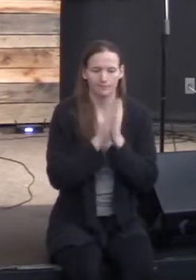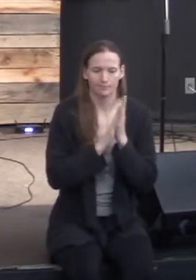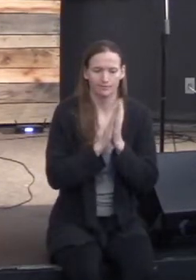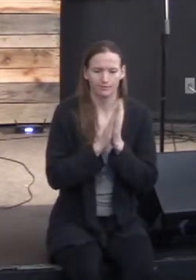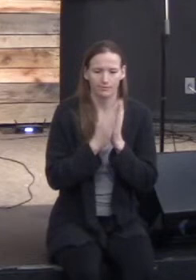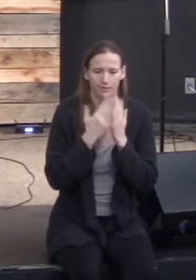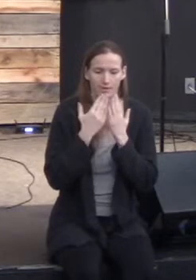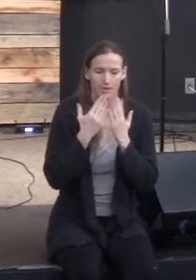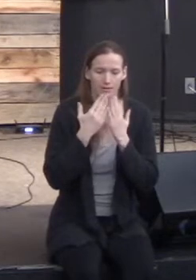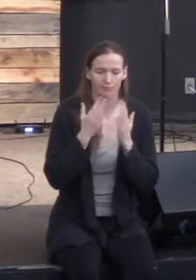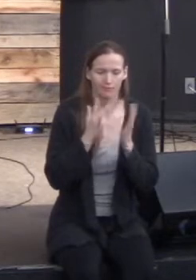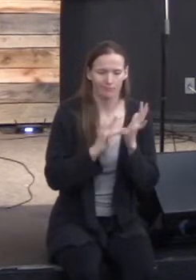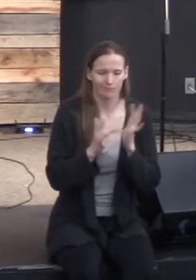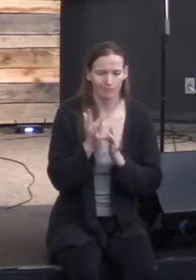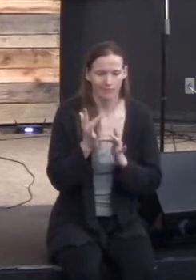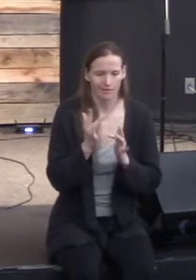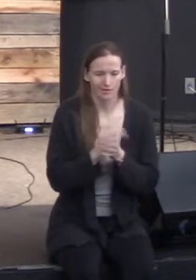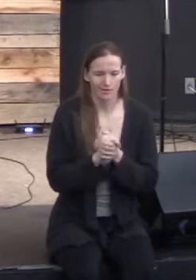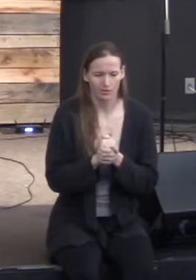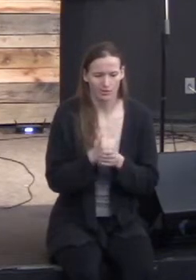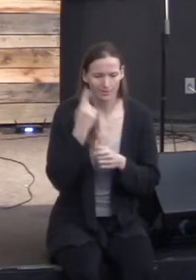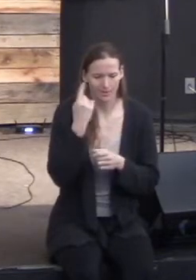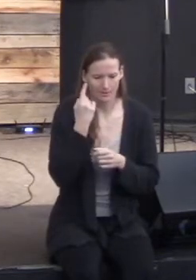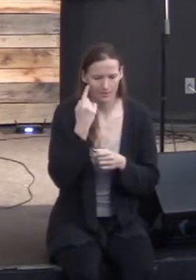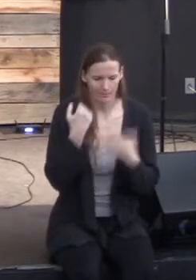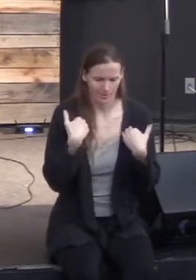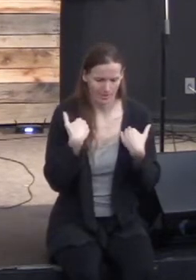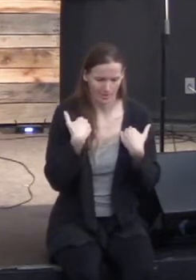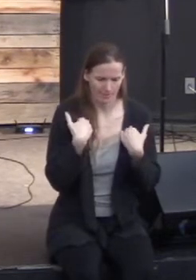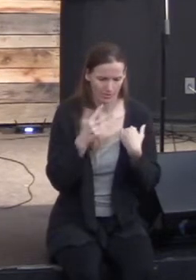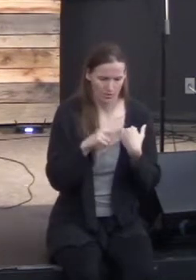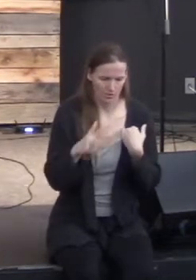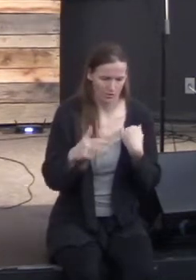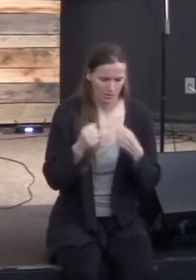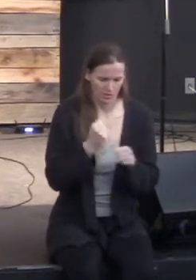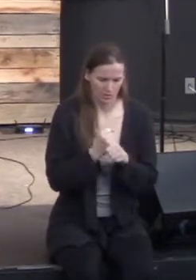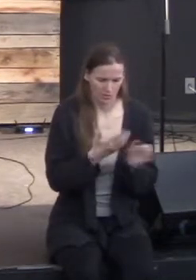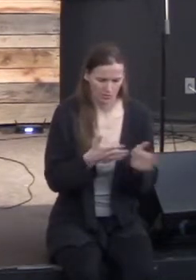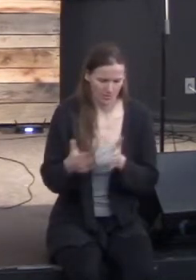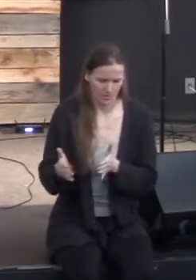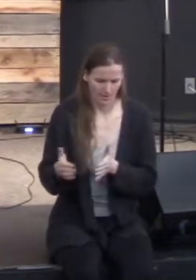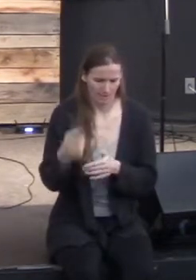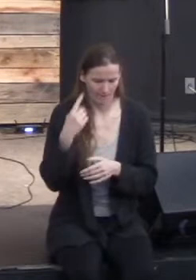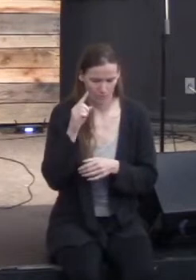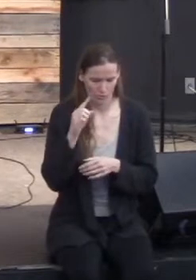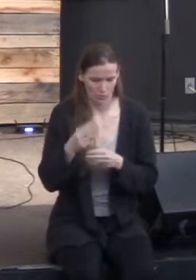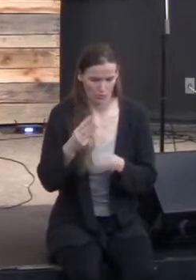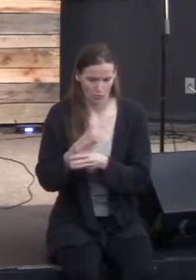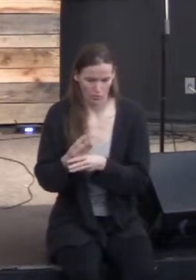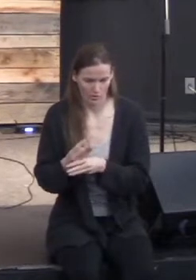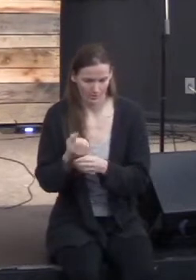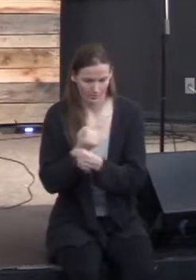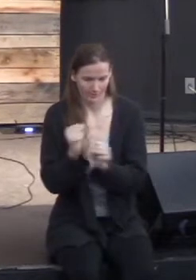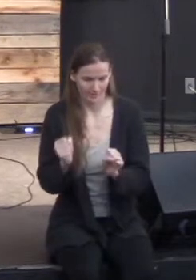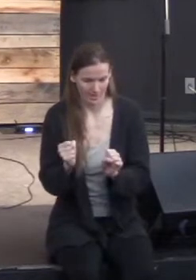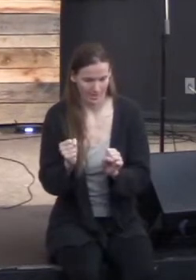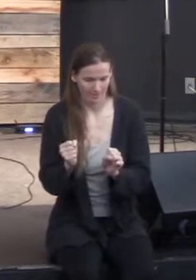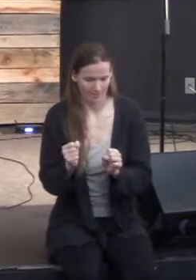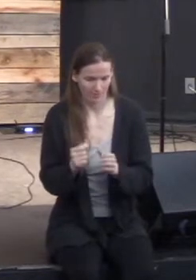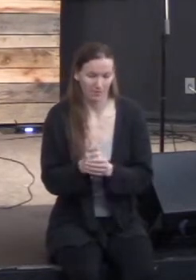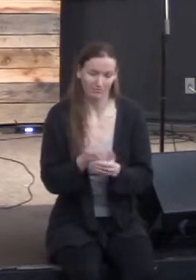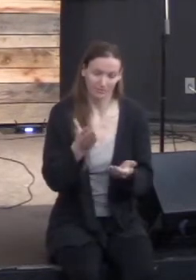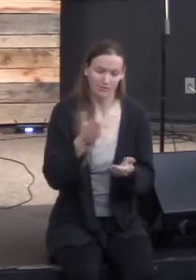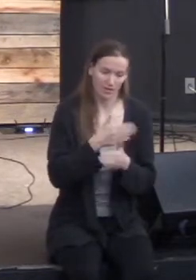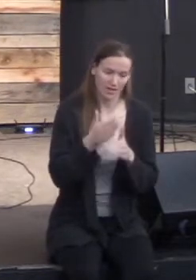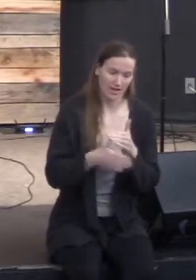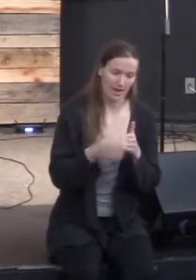like, all right, we have a 33-year plan to save the world. At the end of it, you're going to die, but so many lives can be saved.